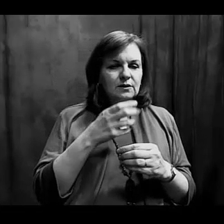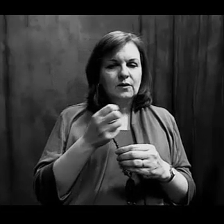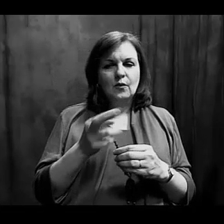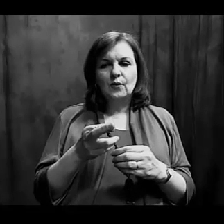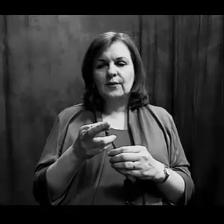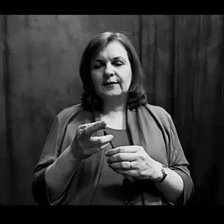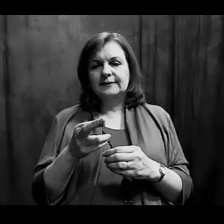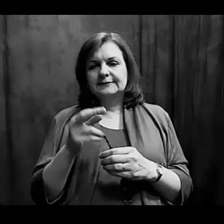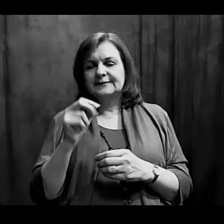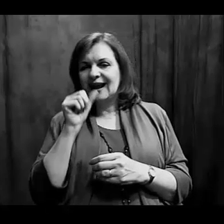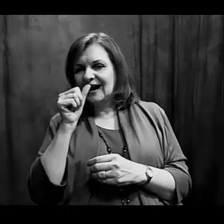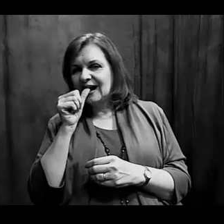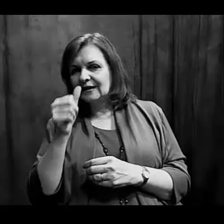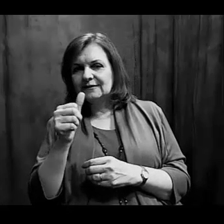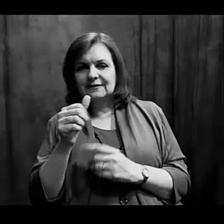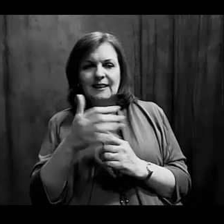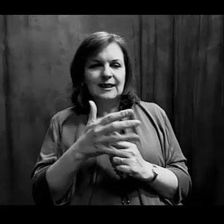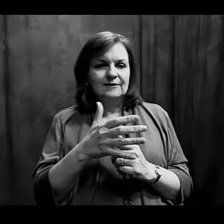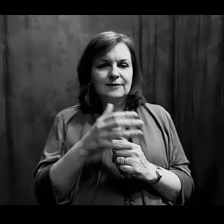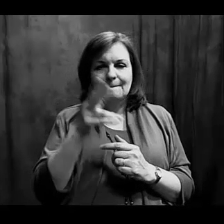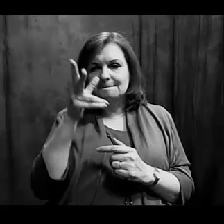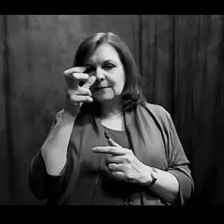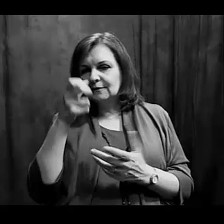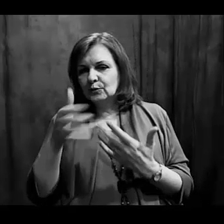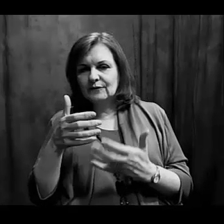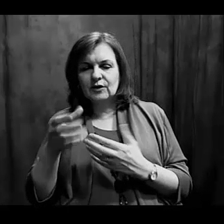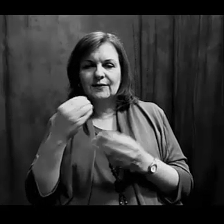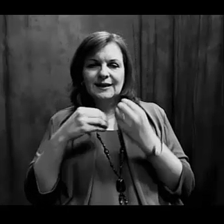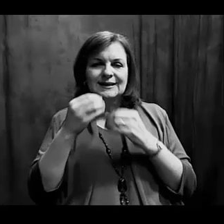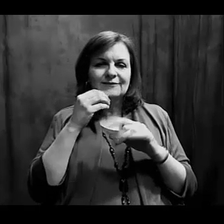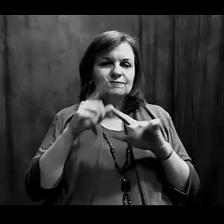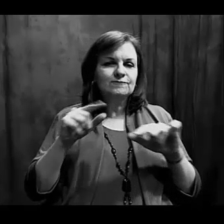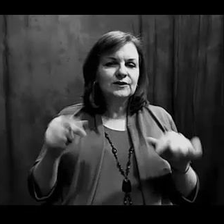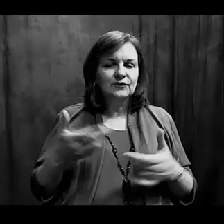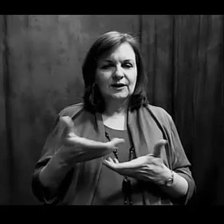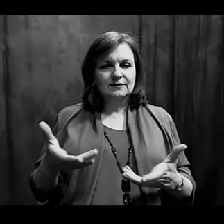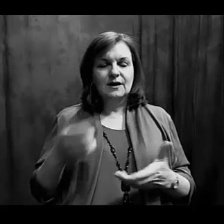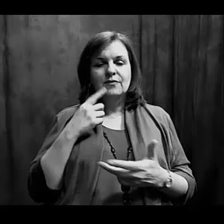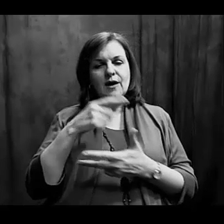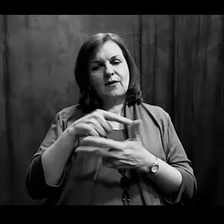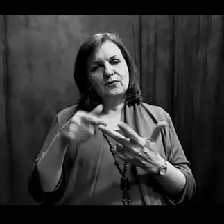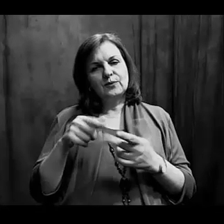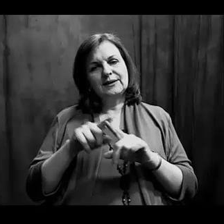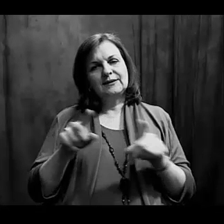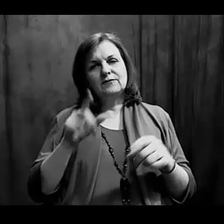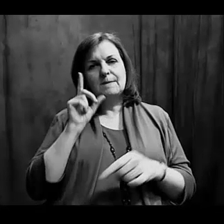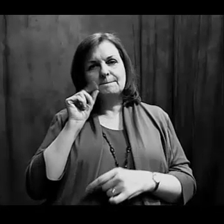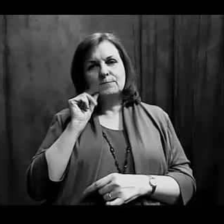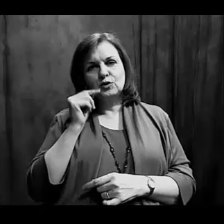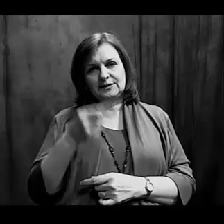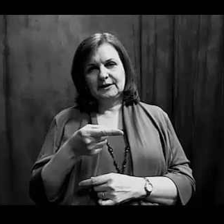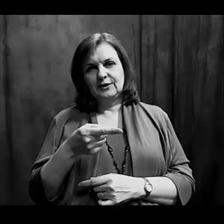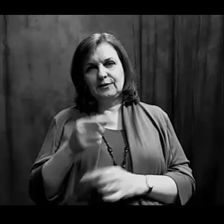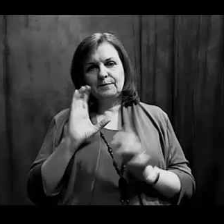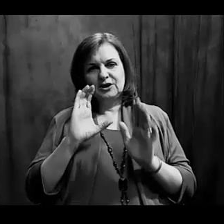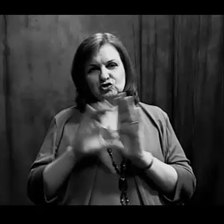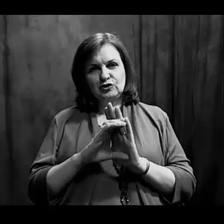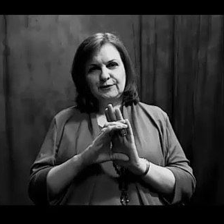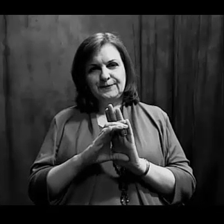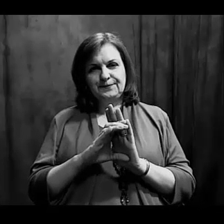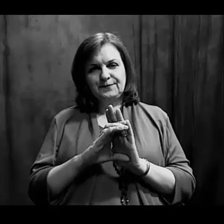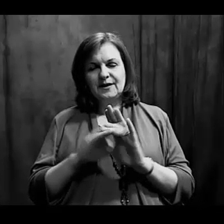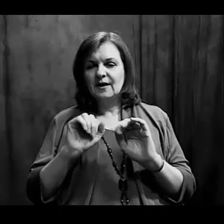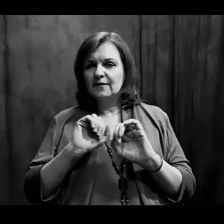particular foods, nuts and leaves and bugs and so on from these trees. So you see there are 3